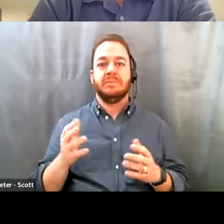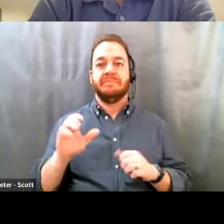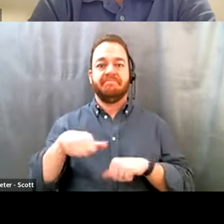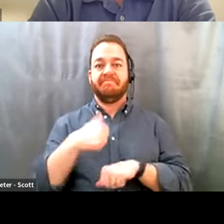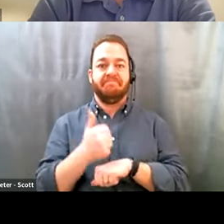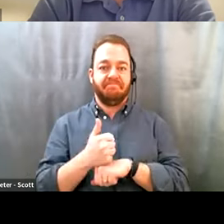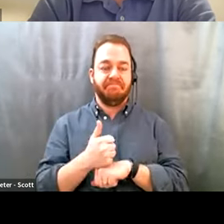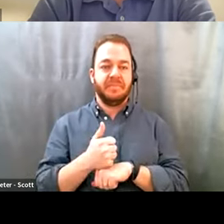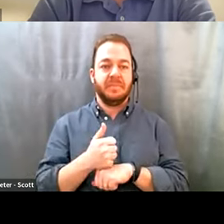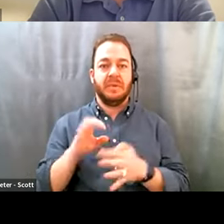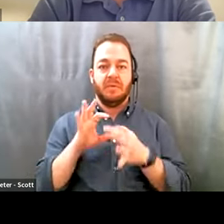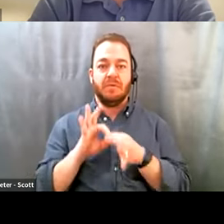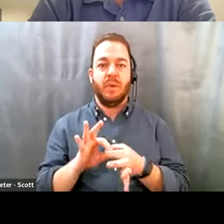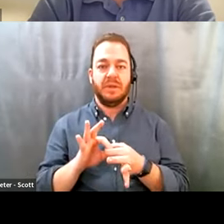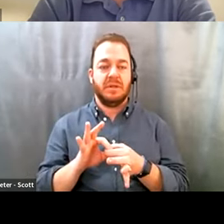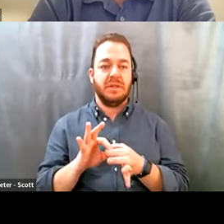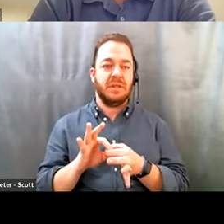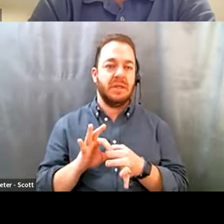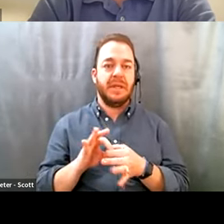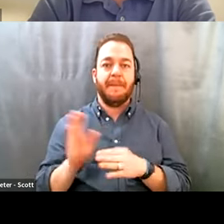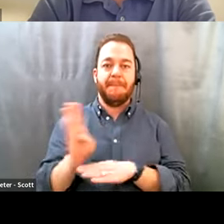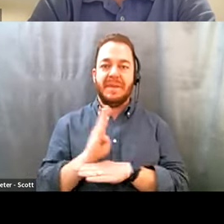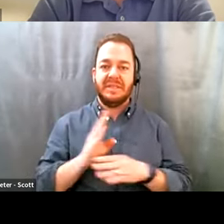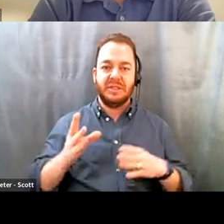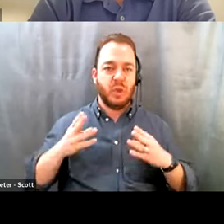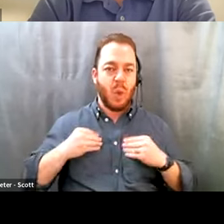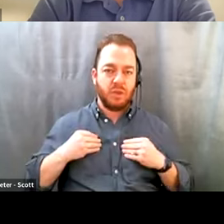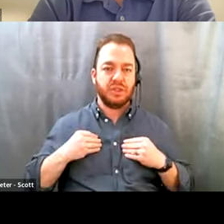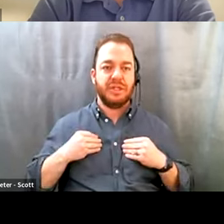way around just sort of the business ownership,